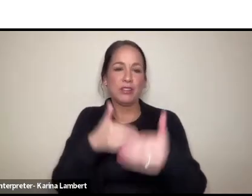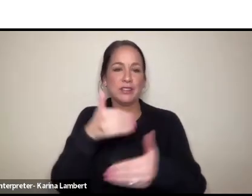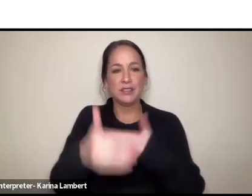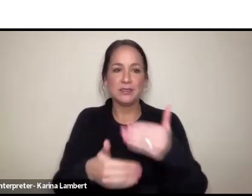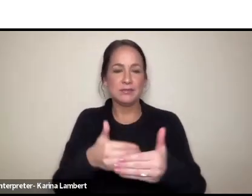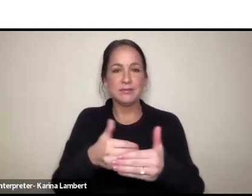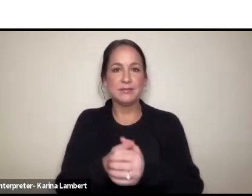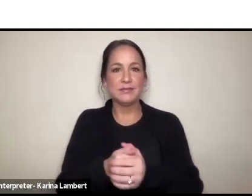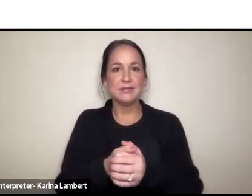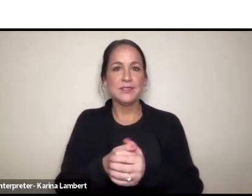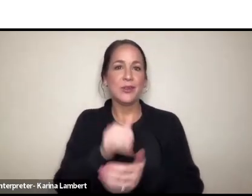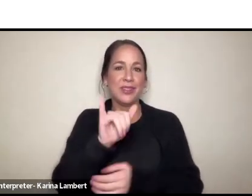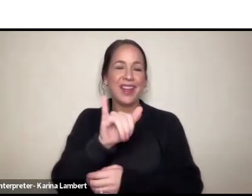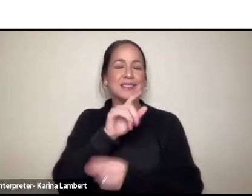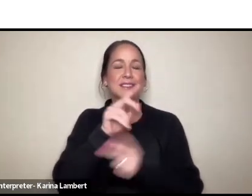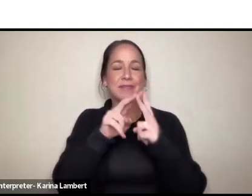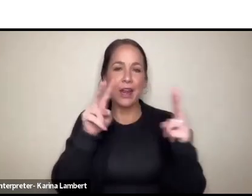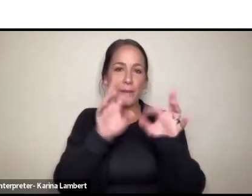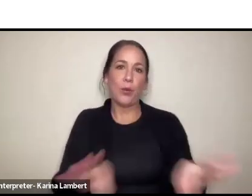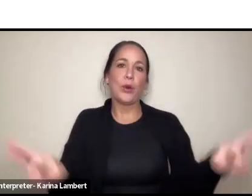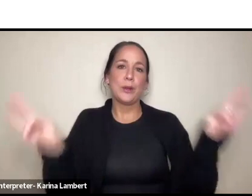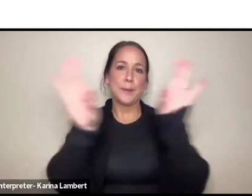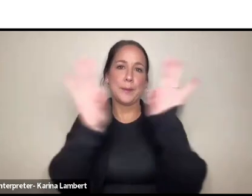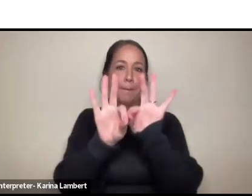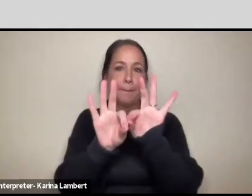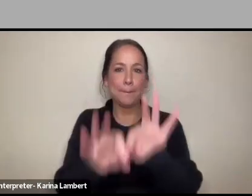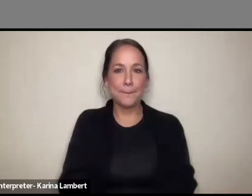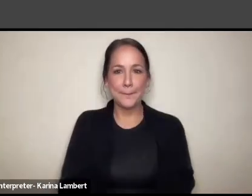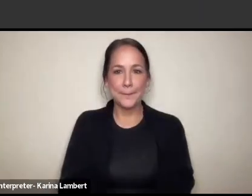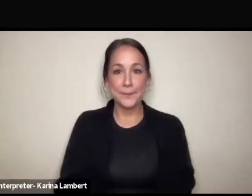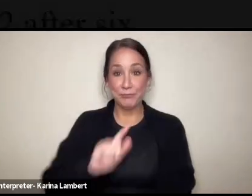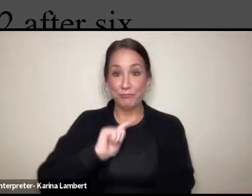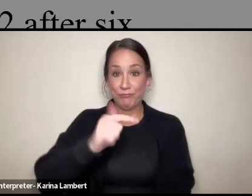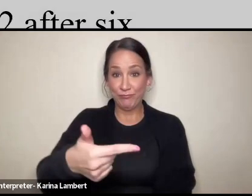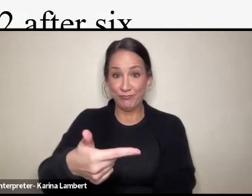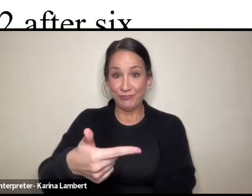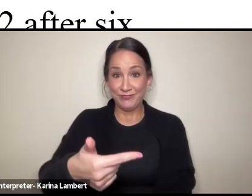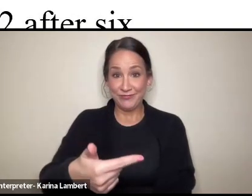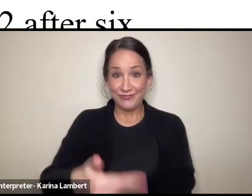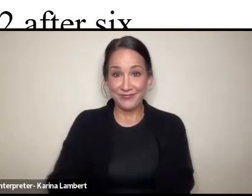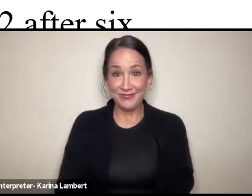So that's really important. Next slide, Margaret.